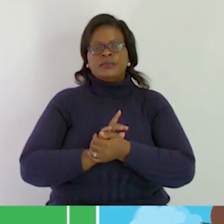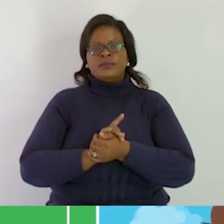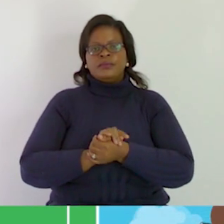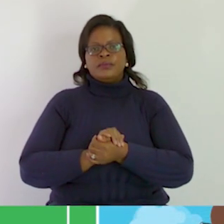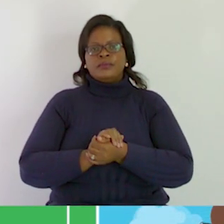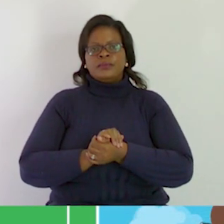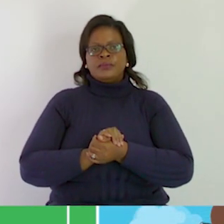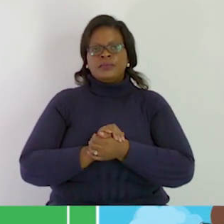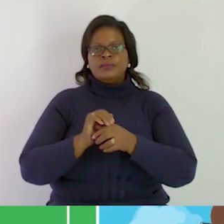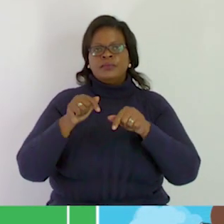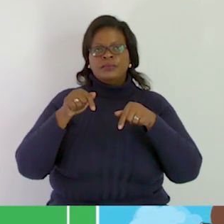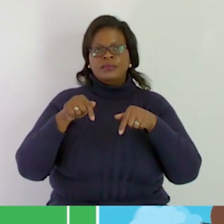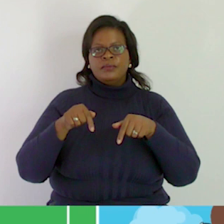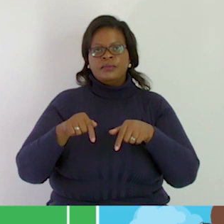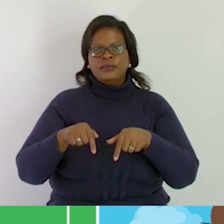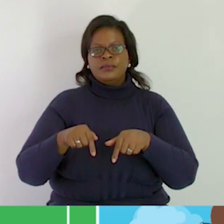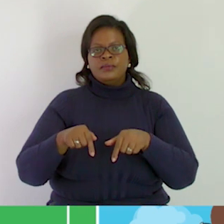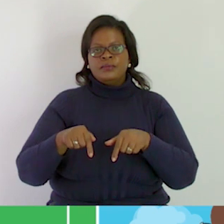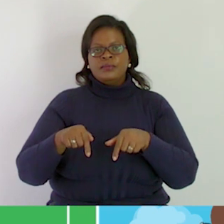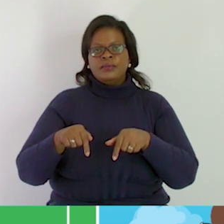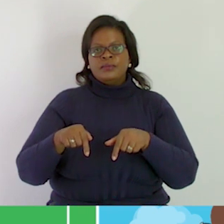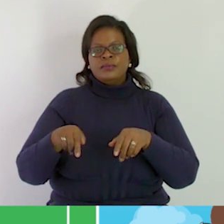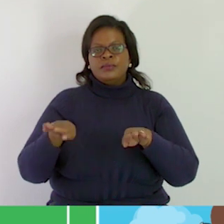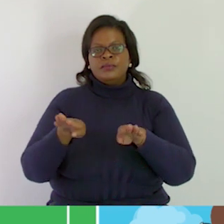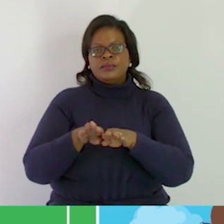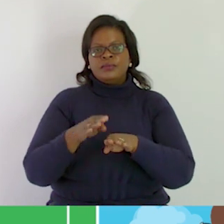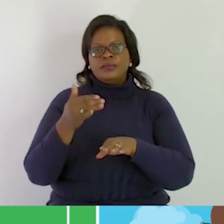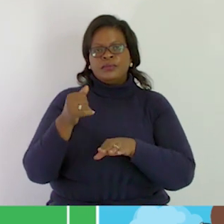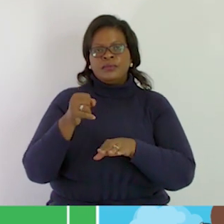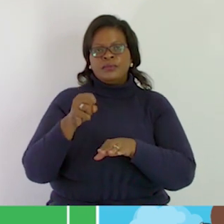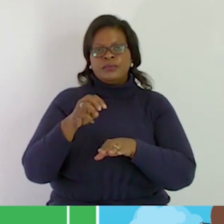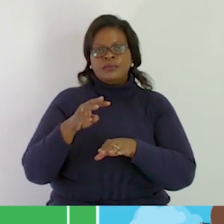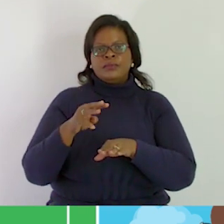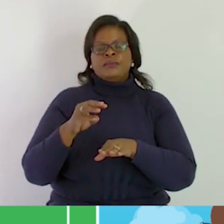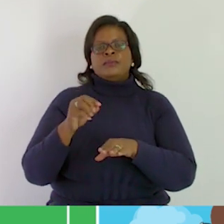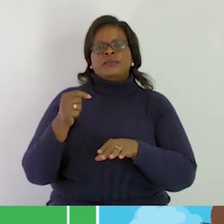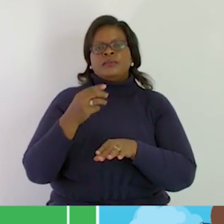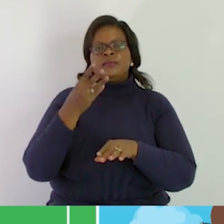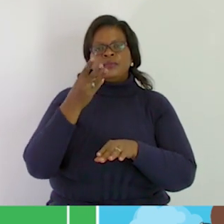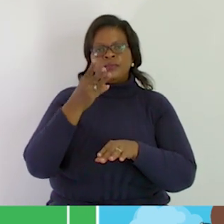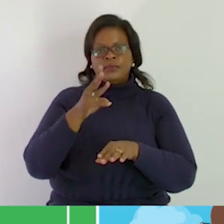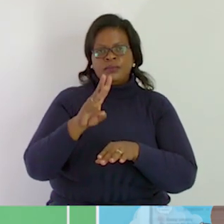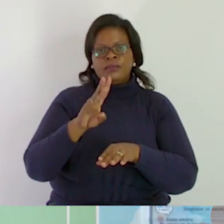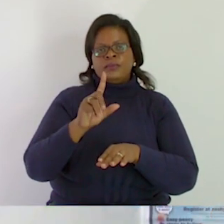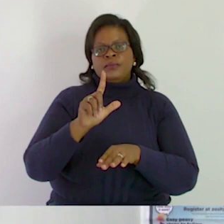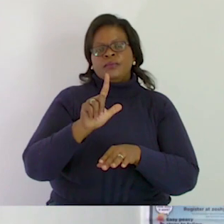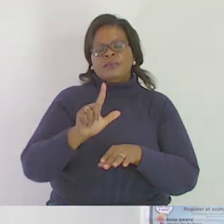today's lesson, we are going to do Mathematics Grade 6, Lesson 3, and that is Properties of Numbers.